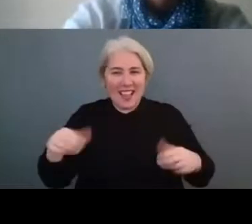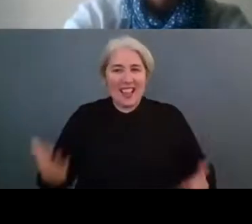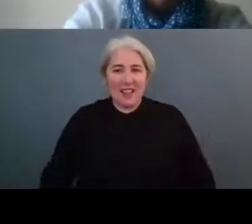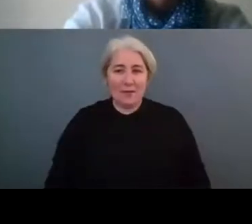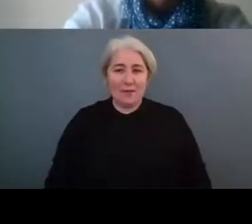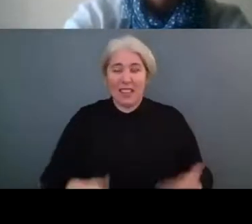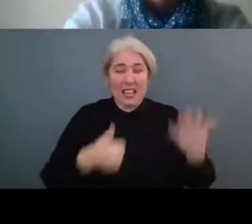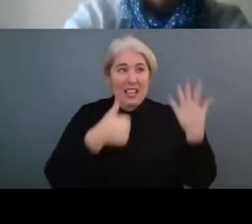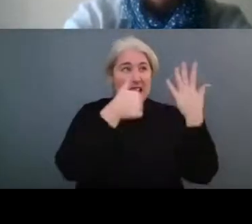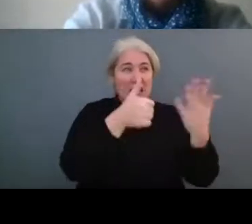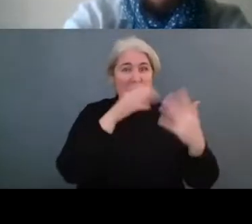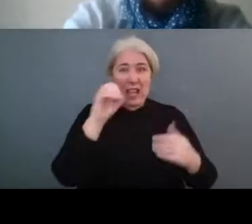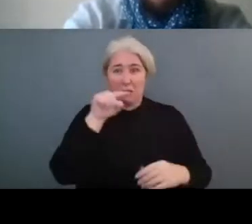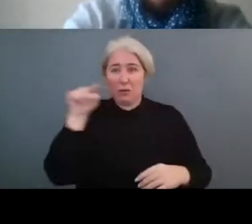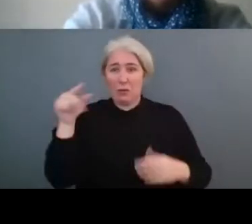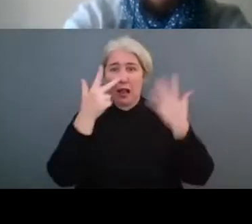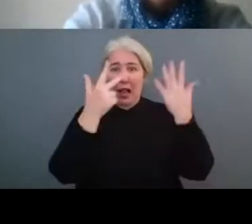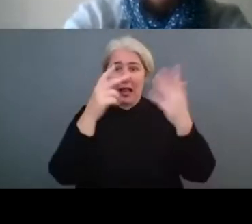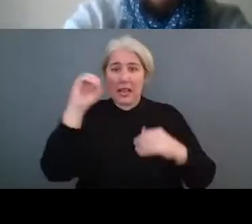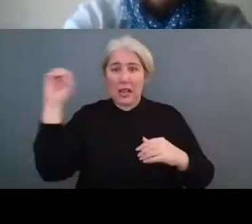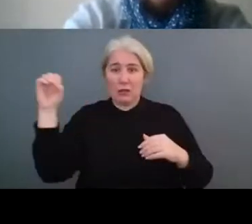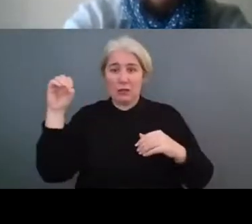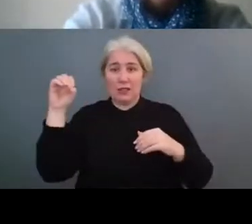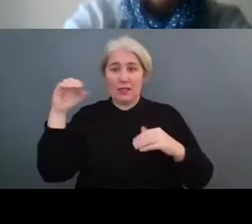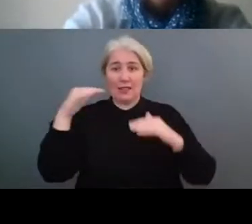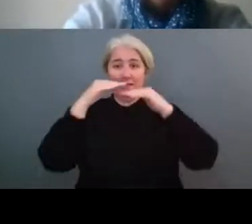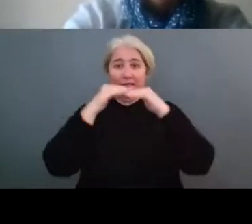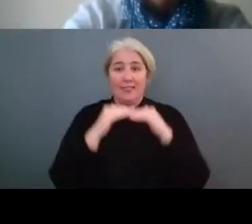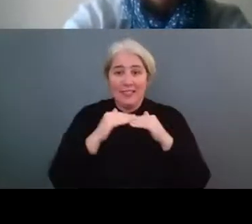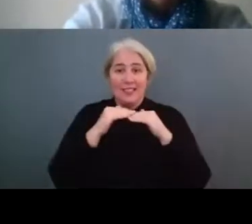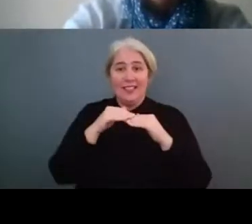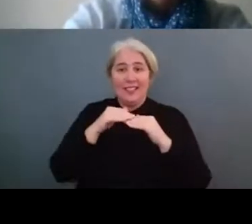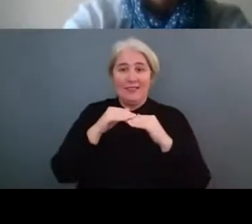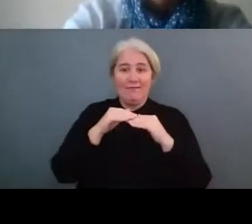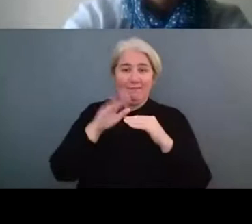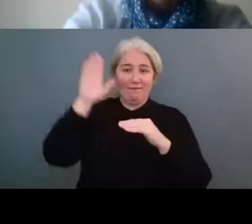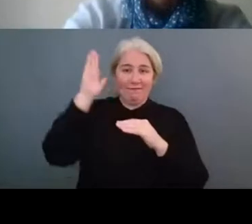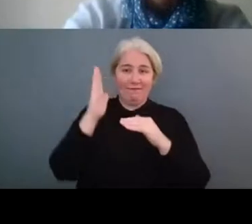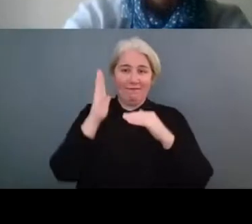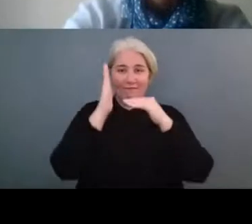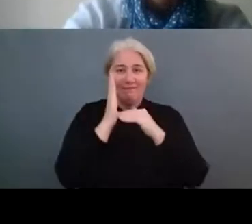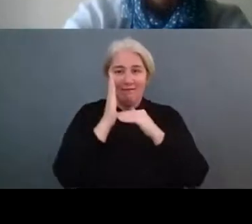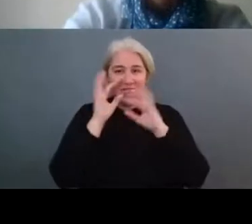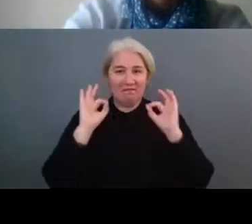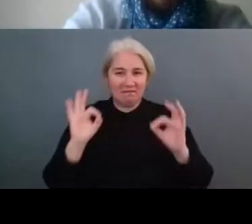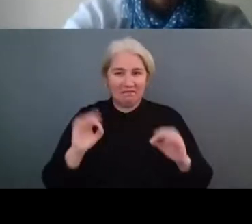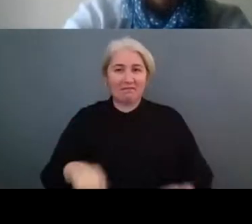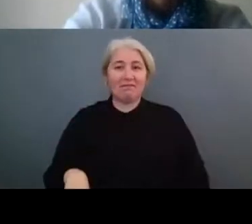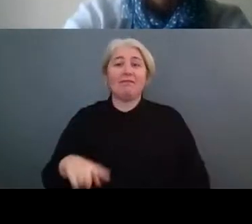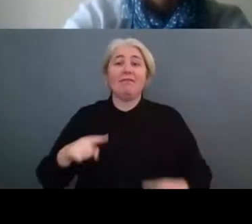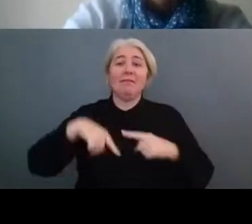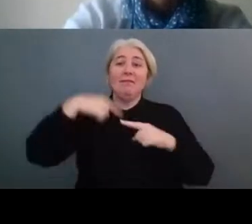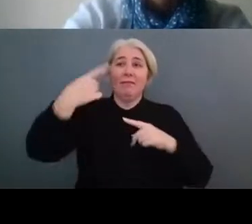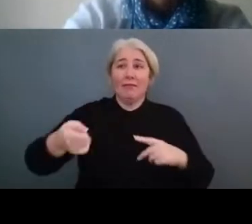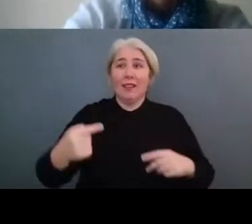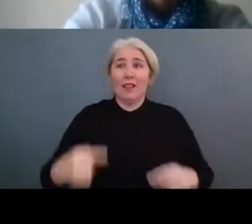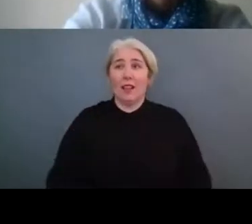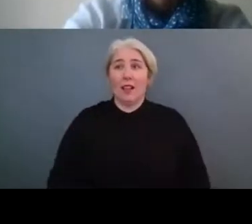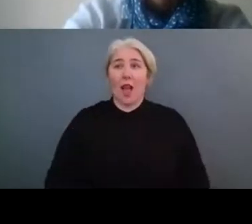seats for a year. And another important action that we are implementing after Euro 2020, because we are